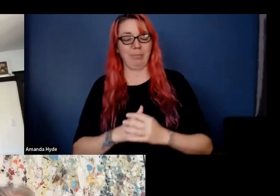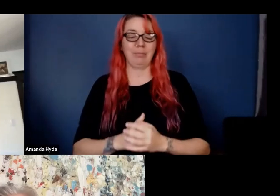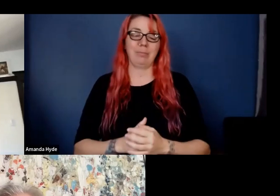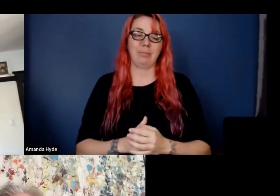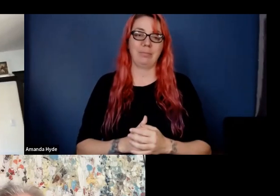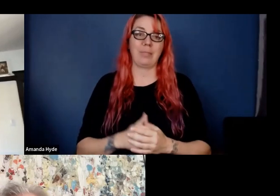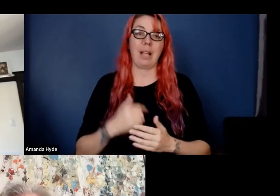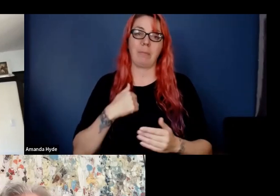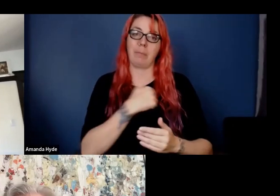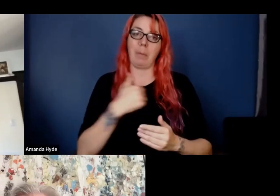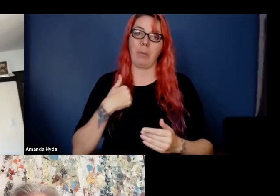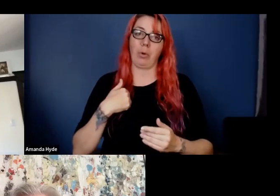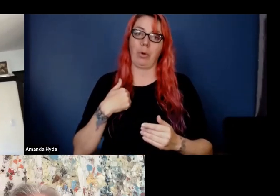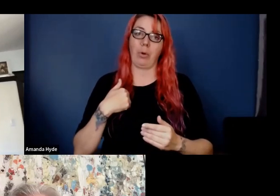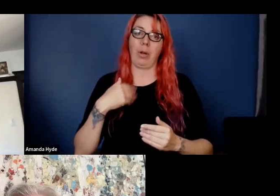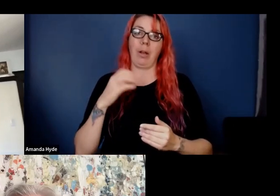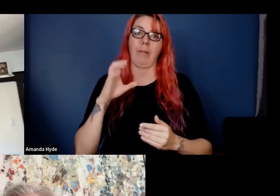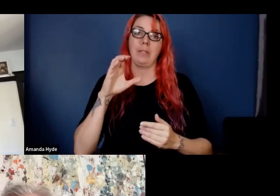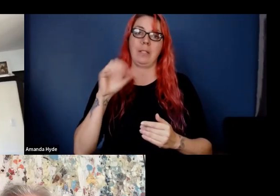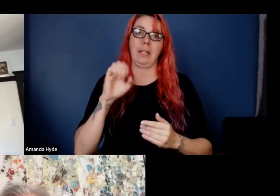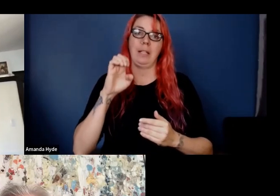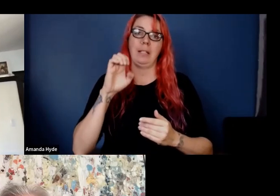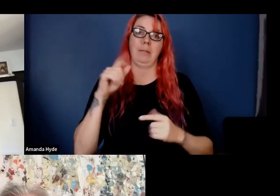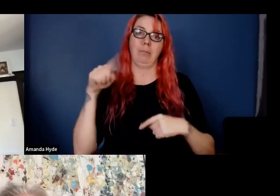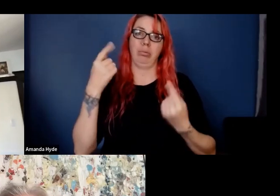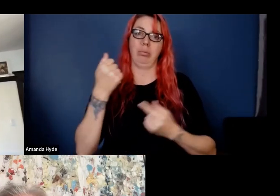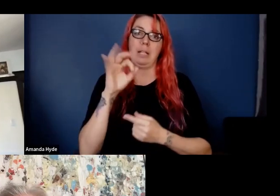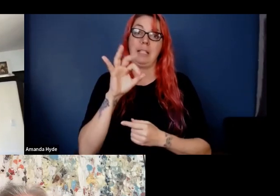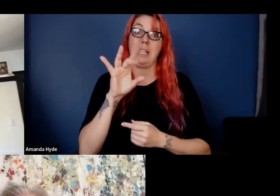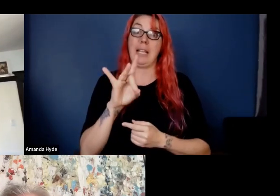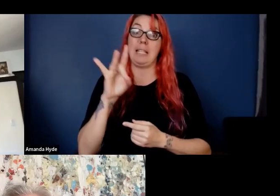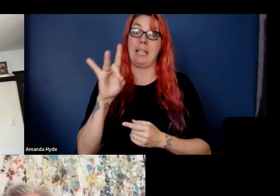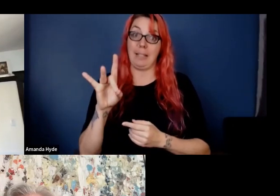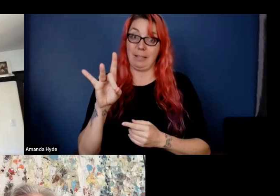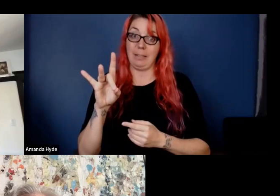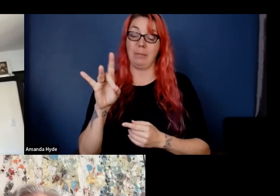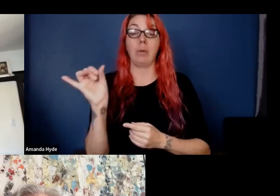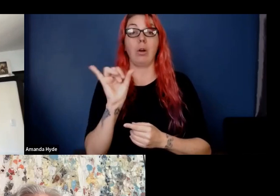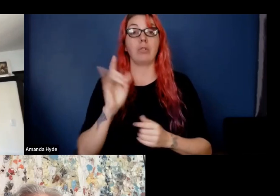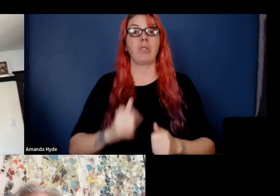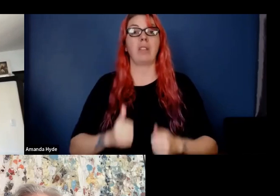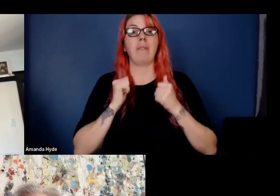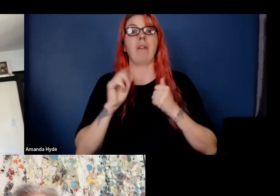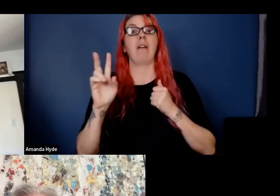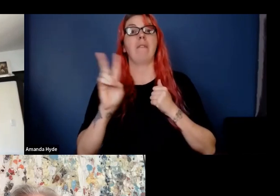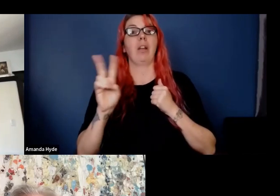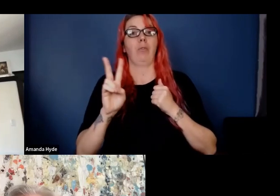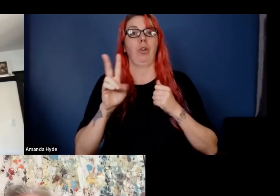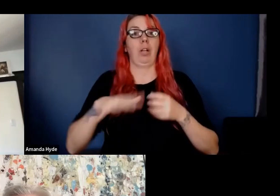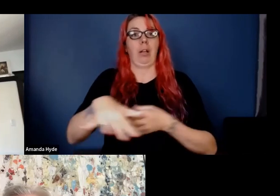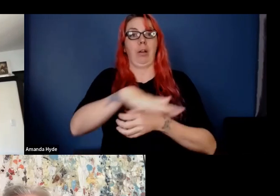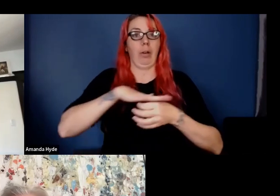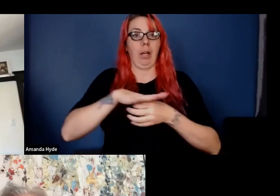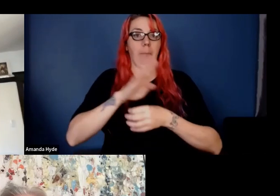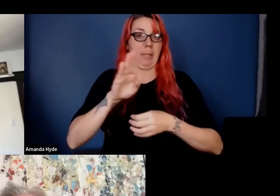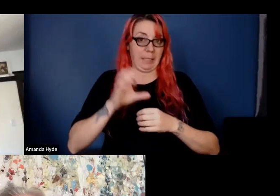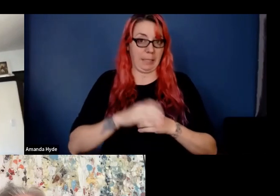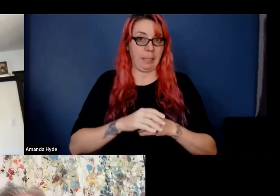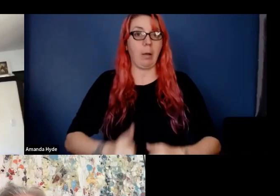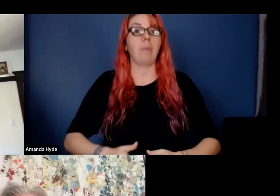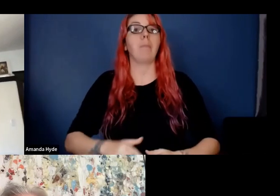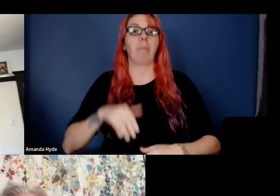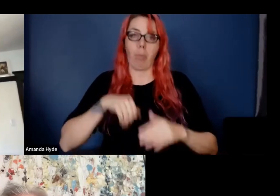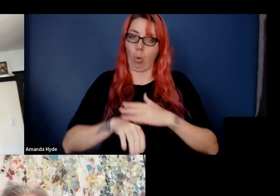a member of Equity since 1988. I'm also a lifelong resident of the Vancouver area, where I was born and raised on the